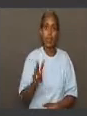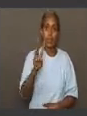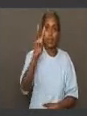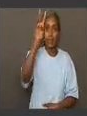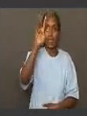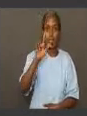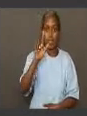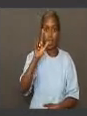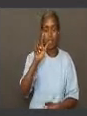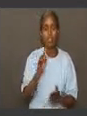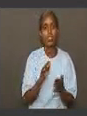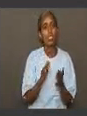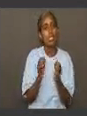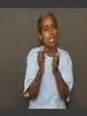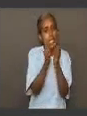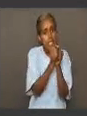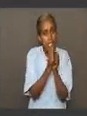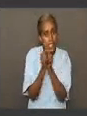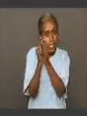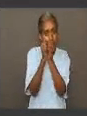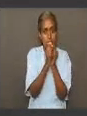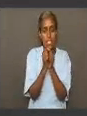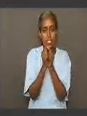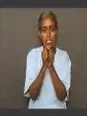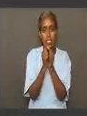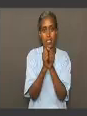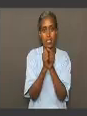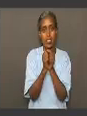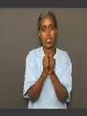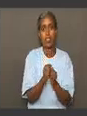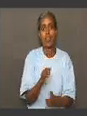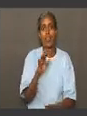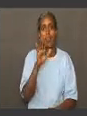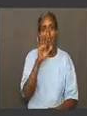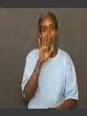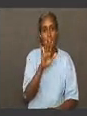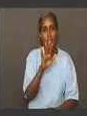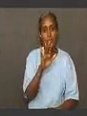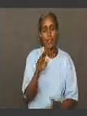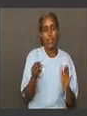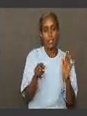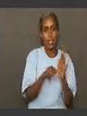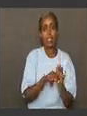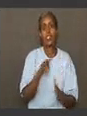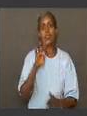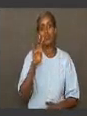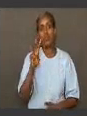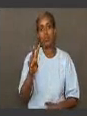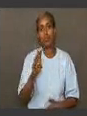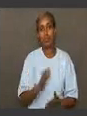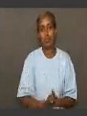line intersect at S, 5, -2.